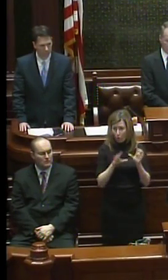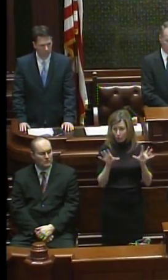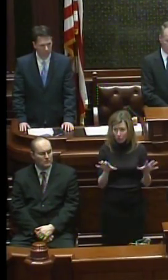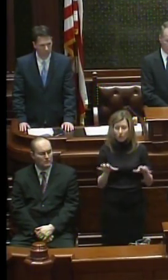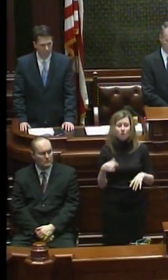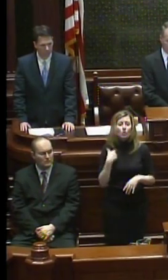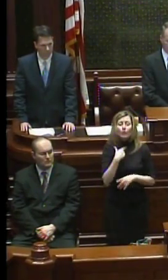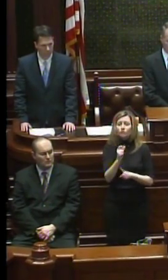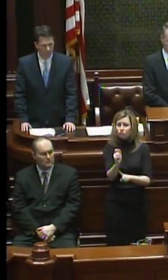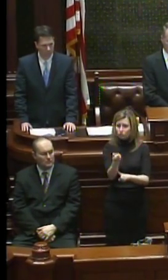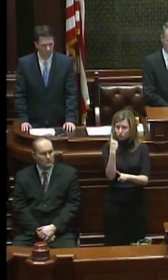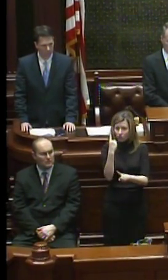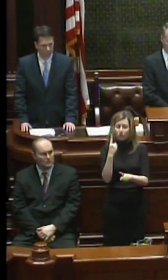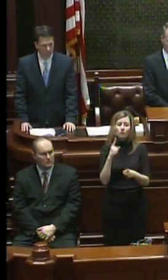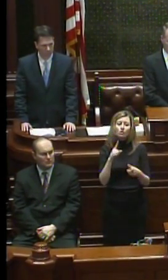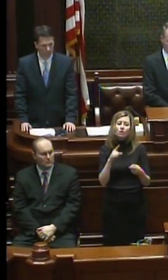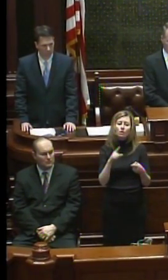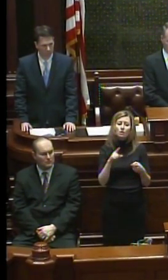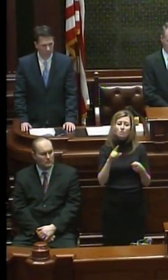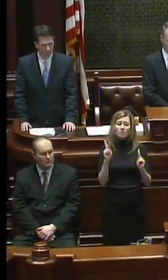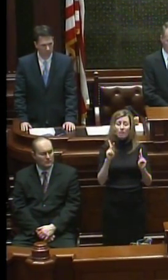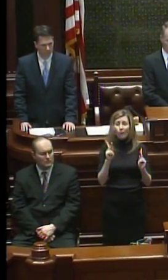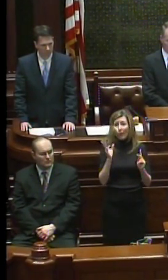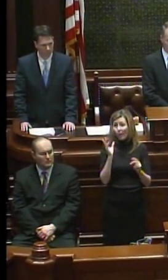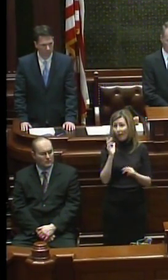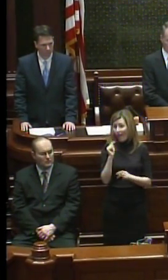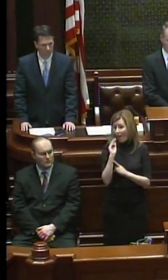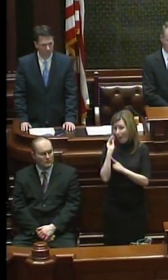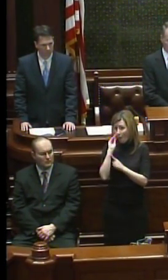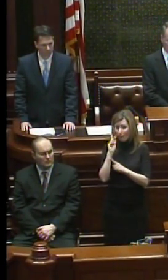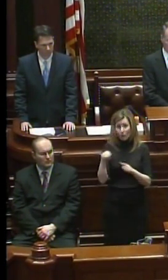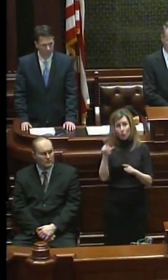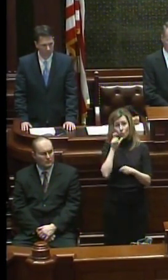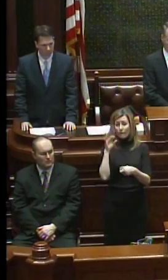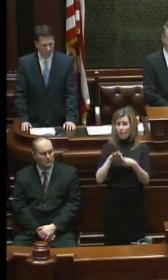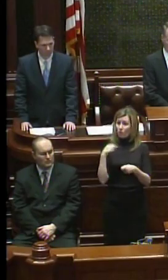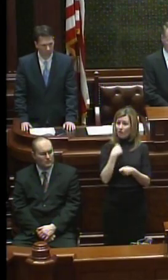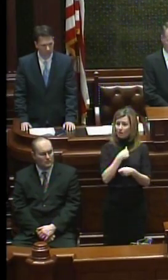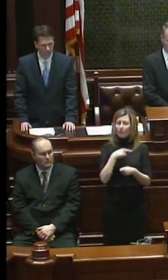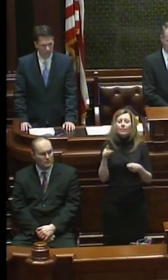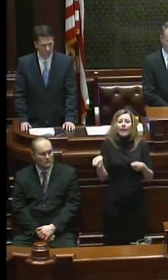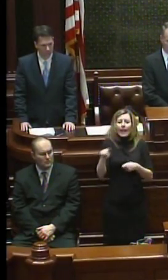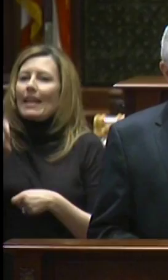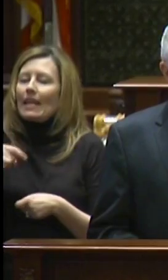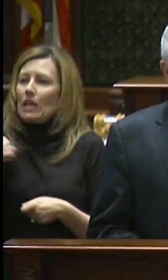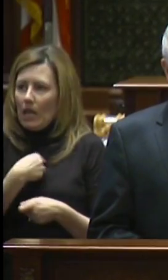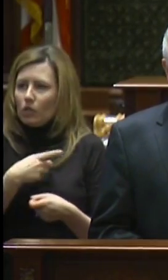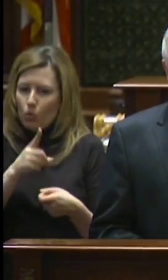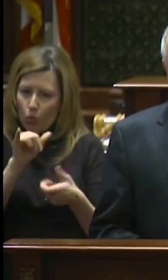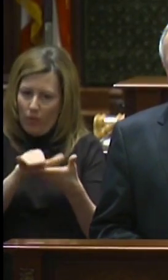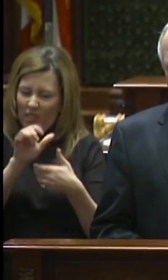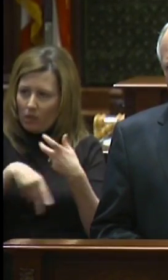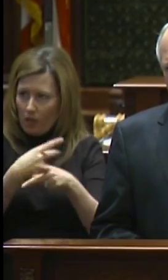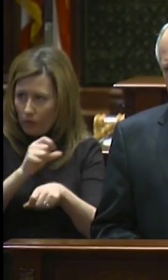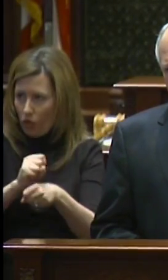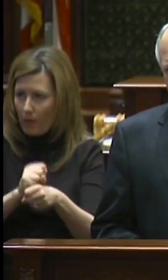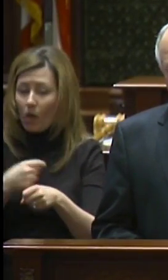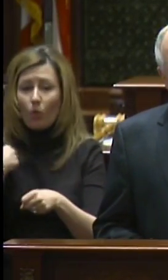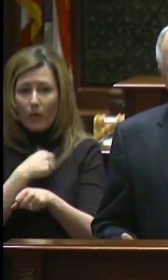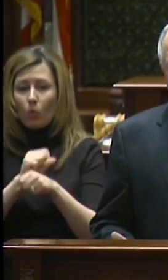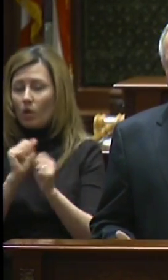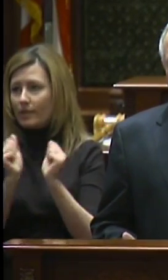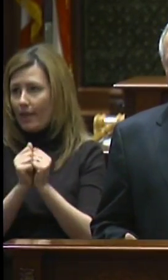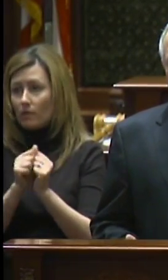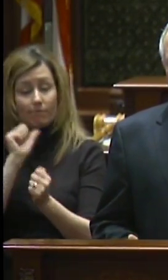We understood that the folks back home, the folks who elected us, they needed us to get this job done. And we worked together to get it